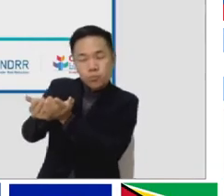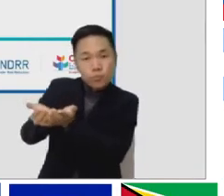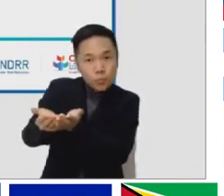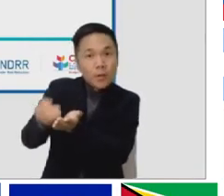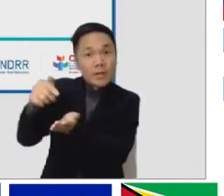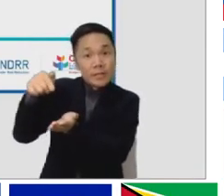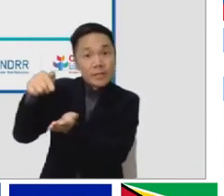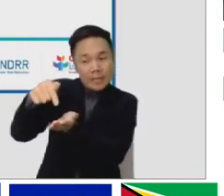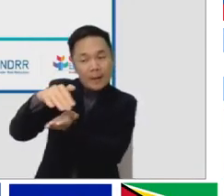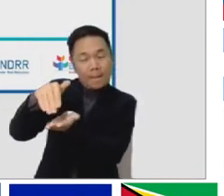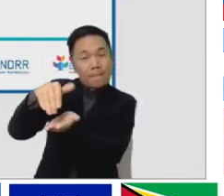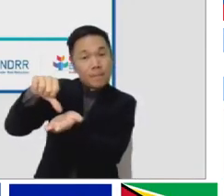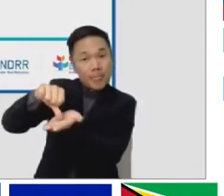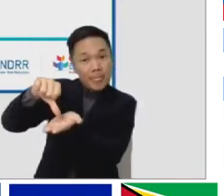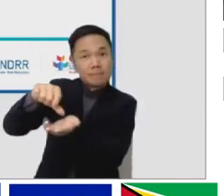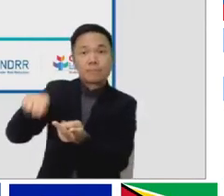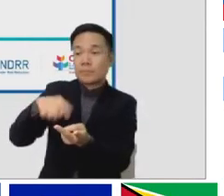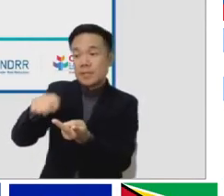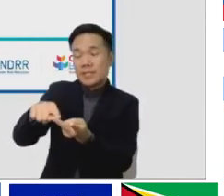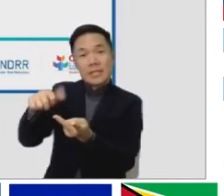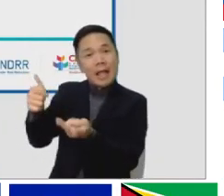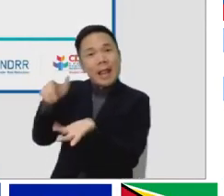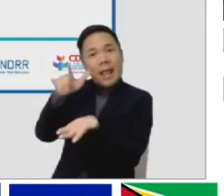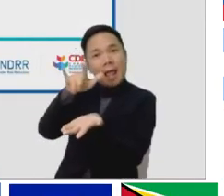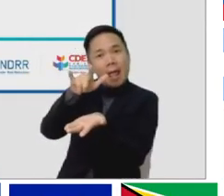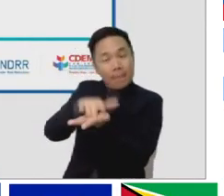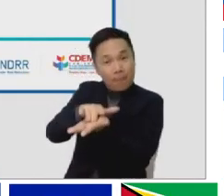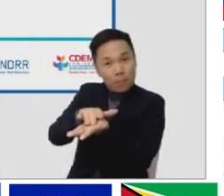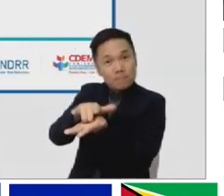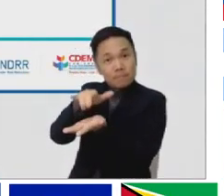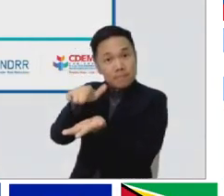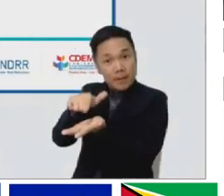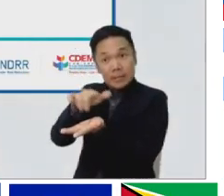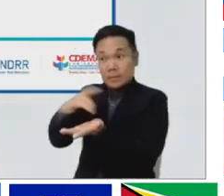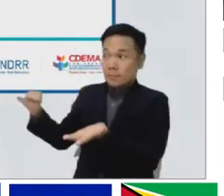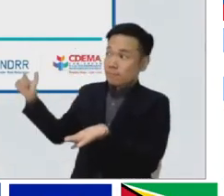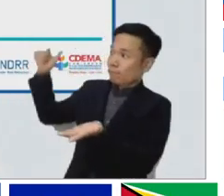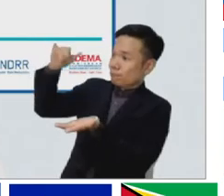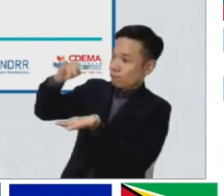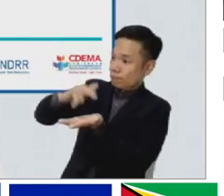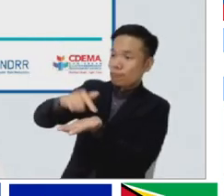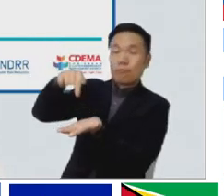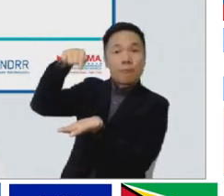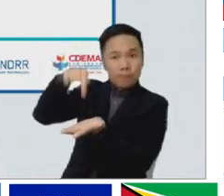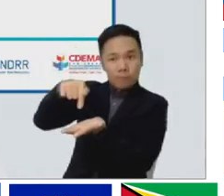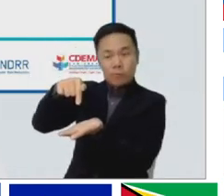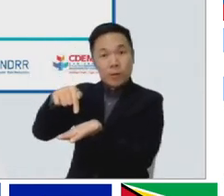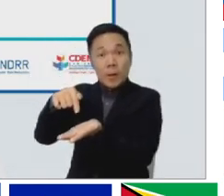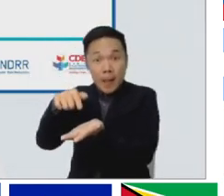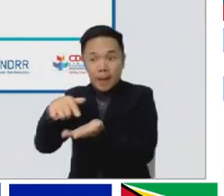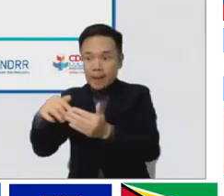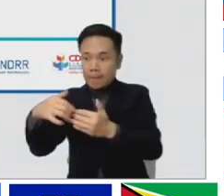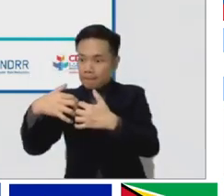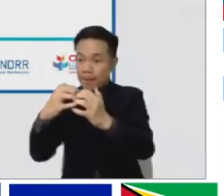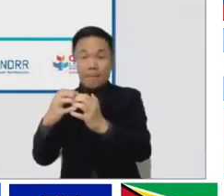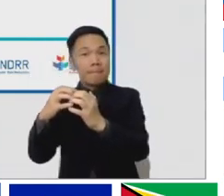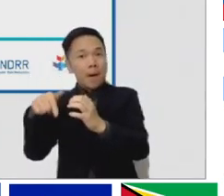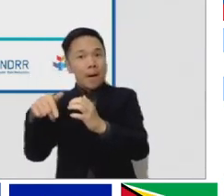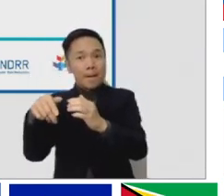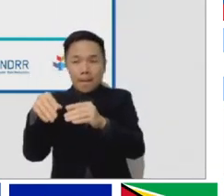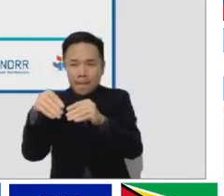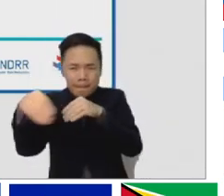at the Grant Yadams International Airport for those which came in by air. And we were able to work together with private